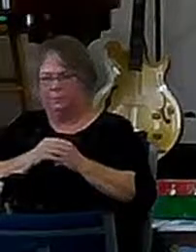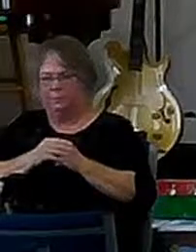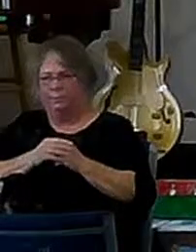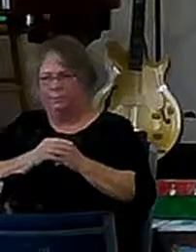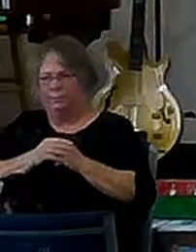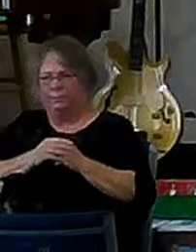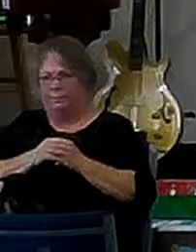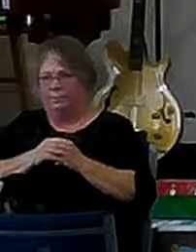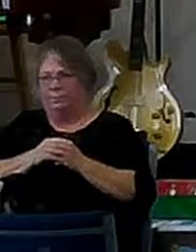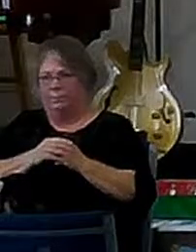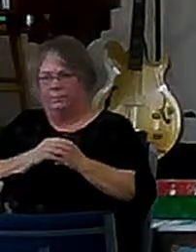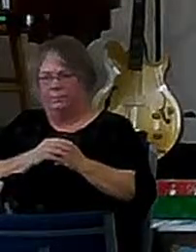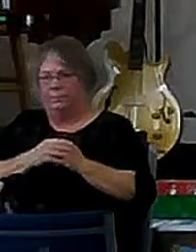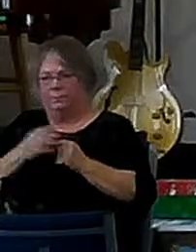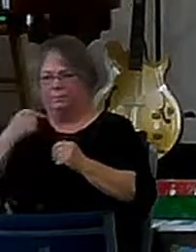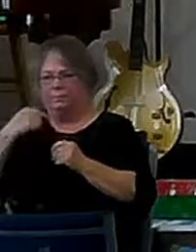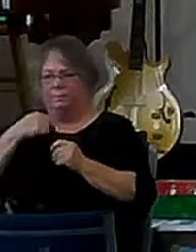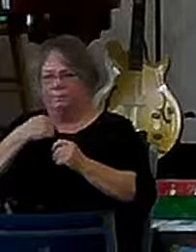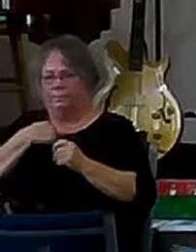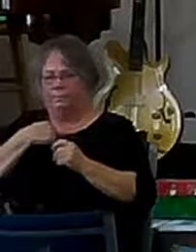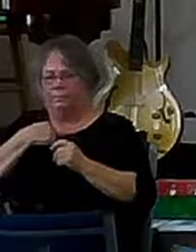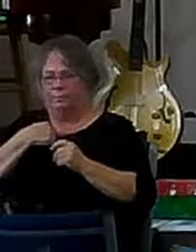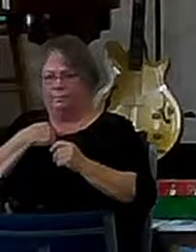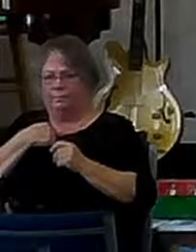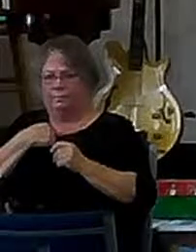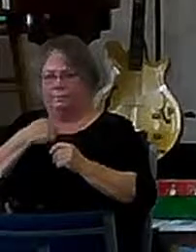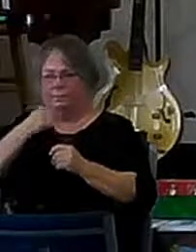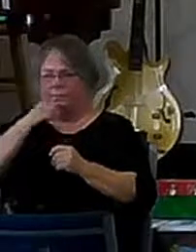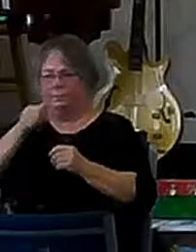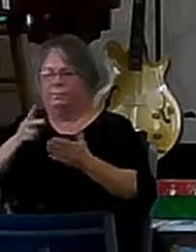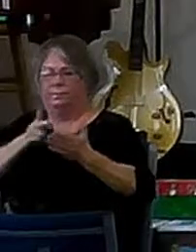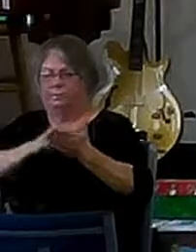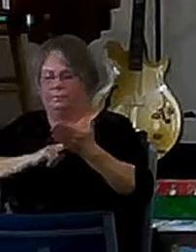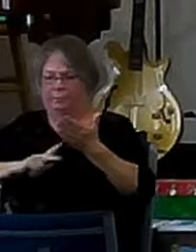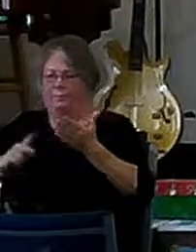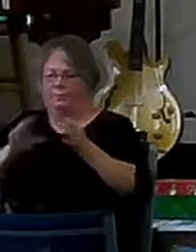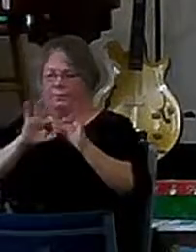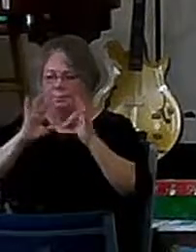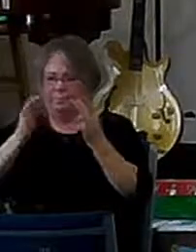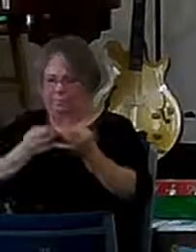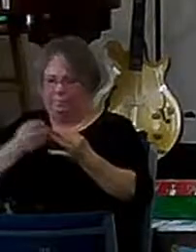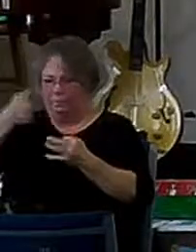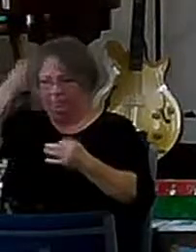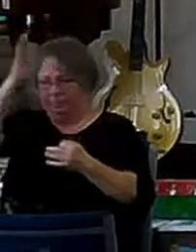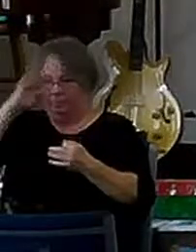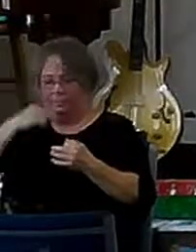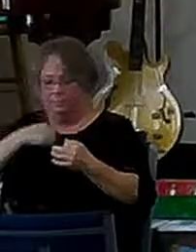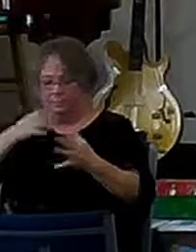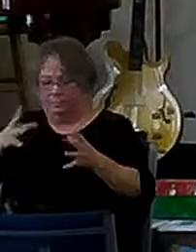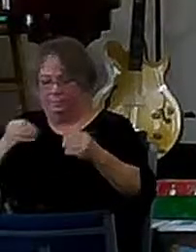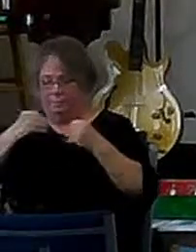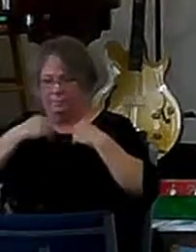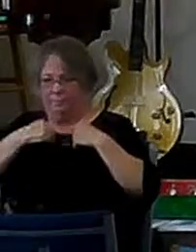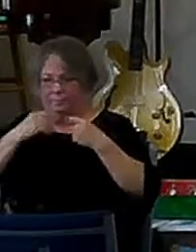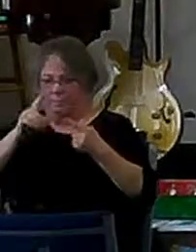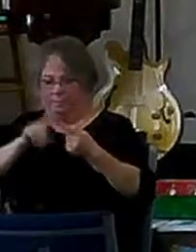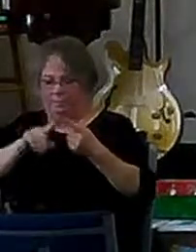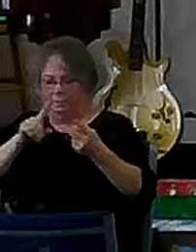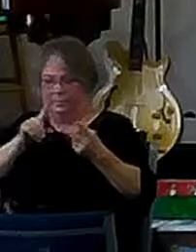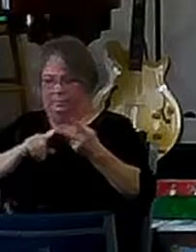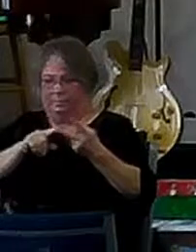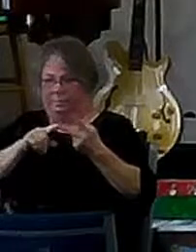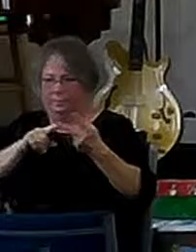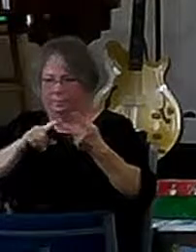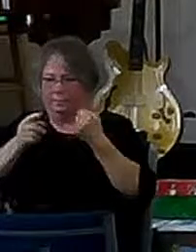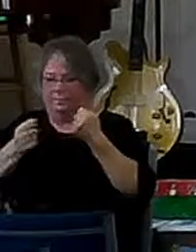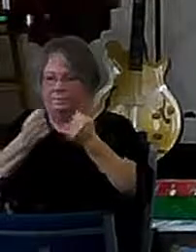Because I claim to be part of the family of God, and I say God is my Father, and I say I'm accepted, and I'm significant, and I'm